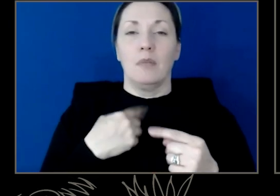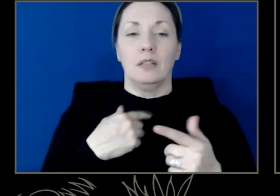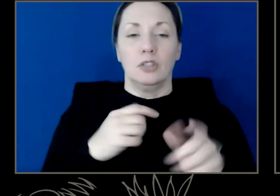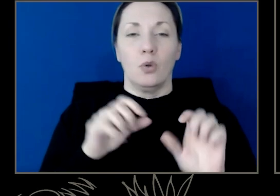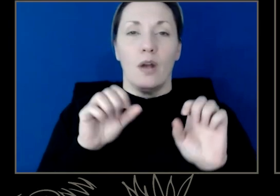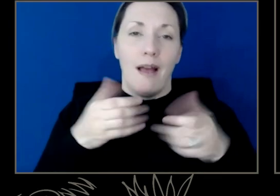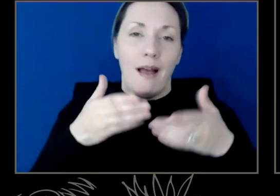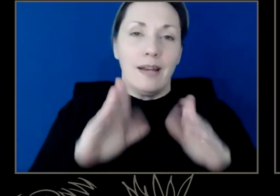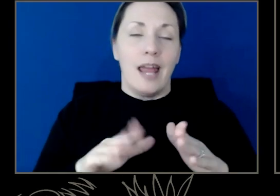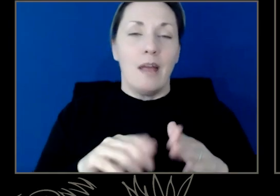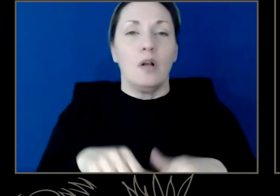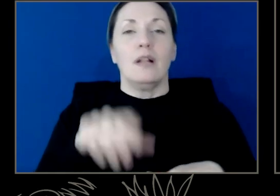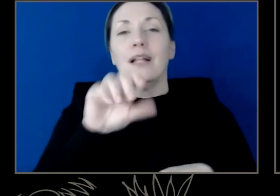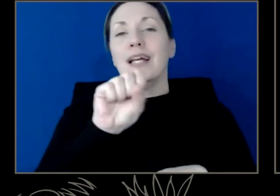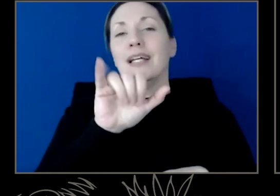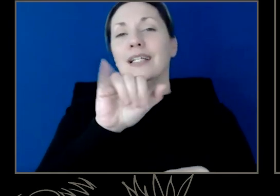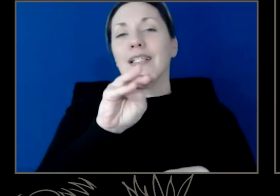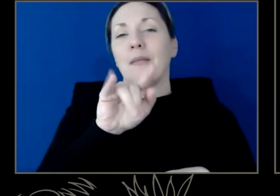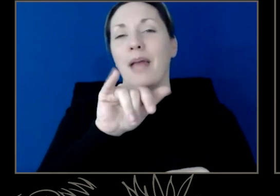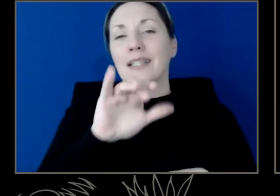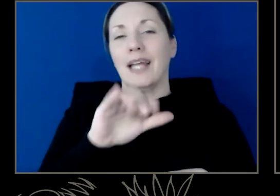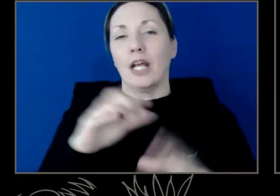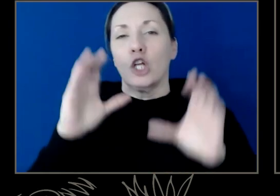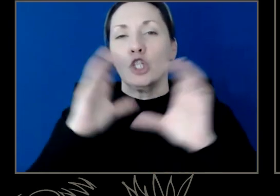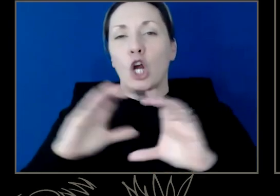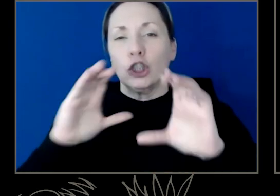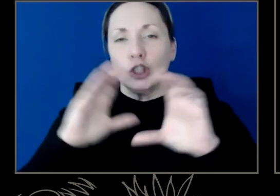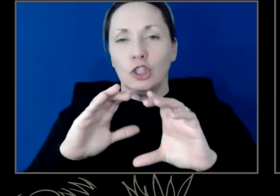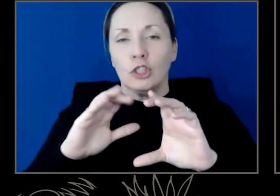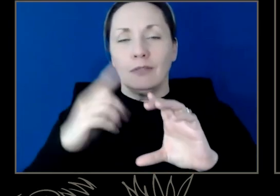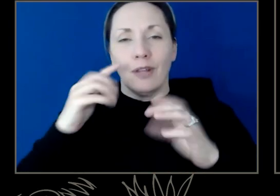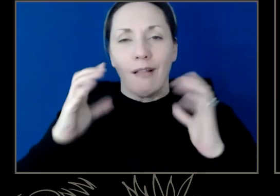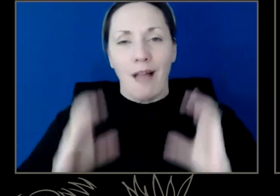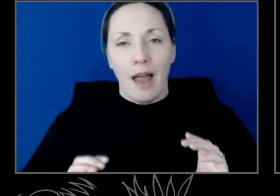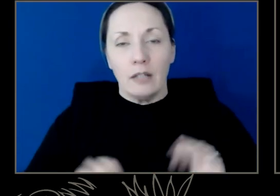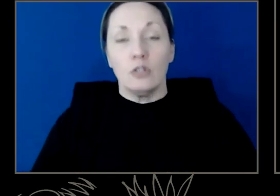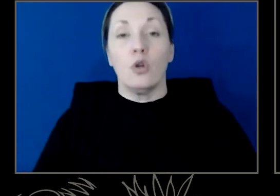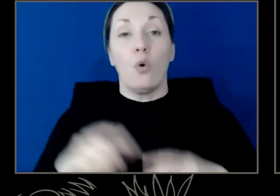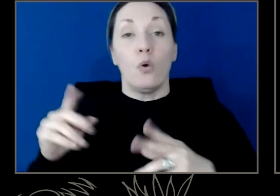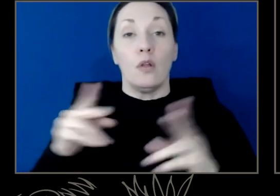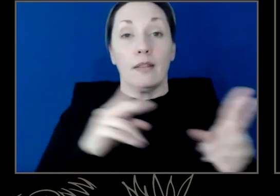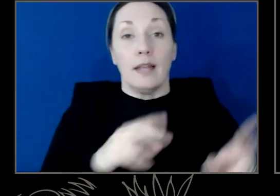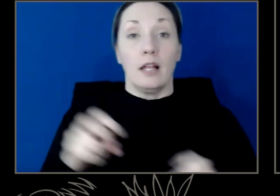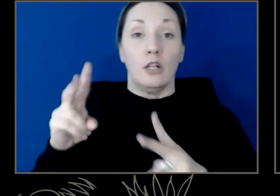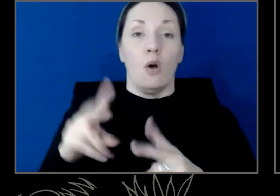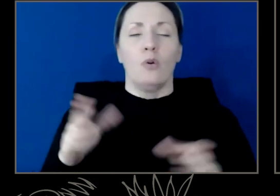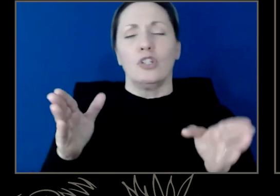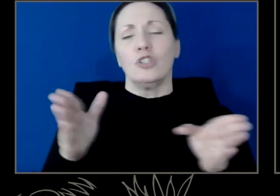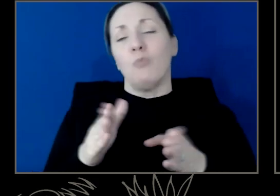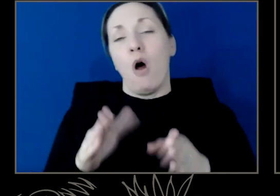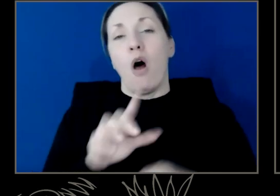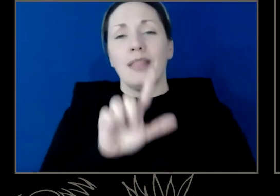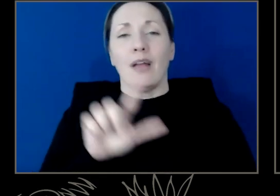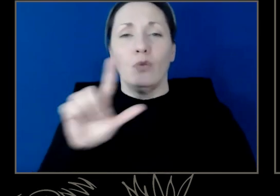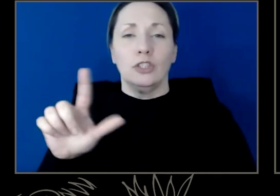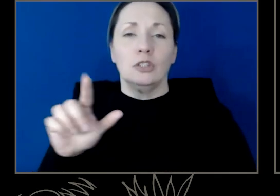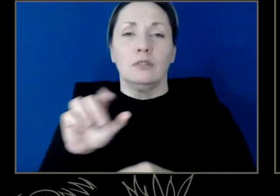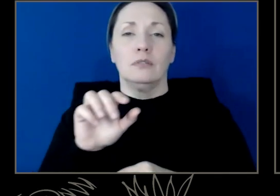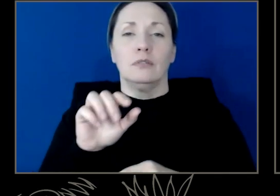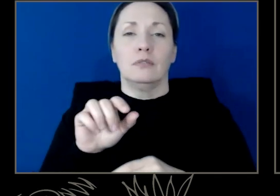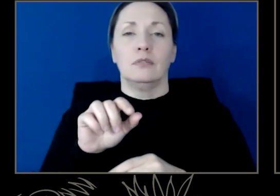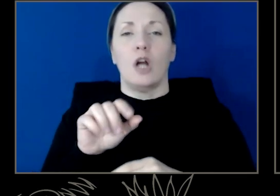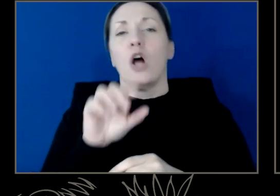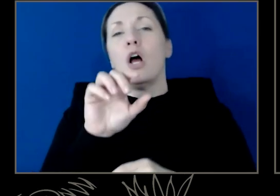search on the client. So they load a small language model, and you